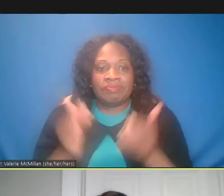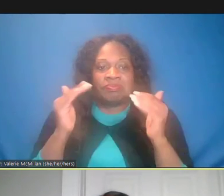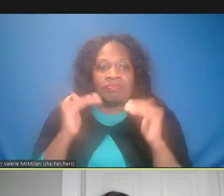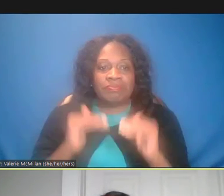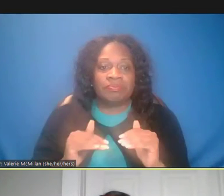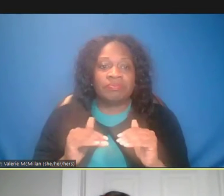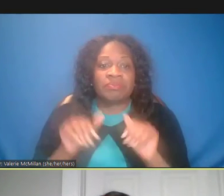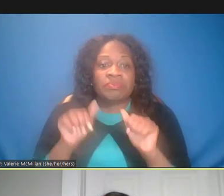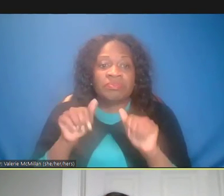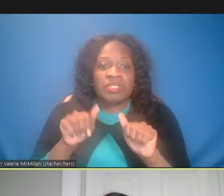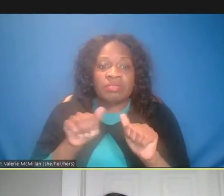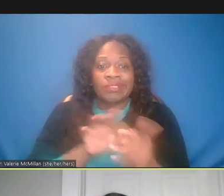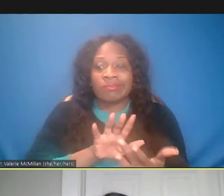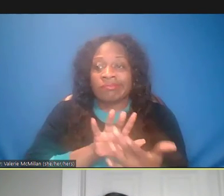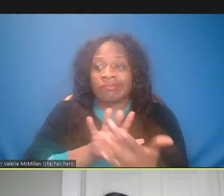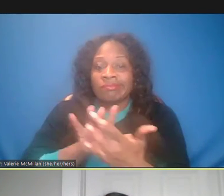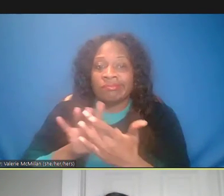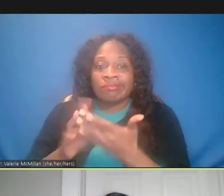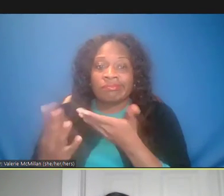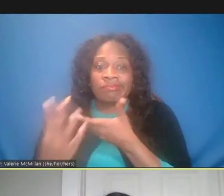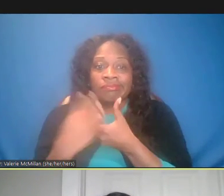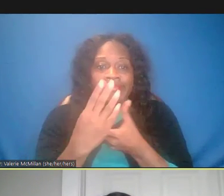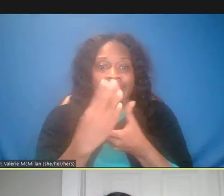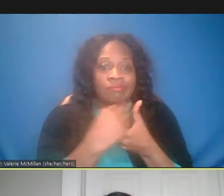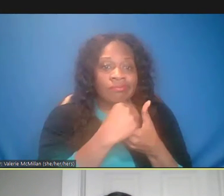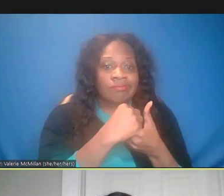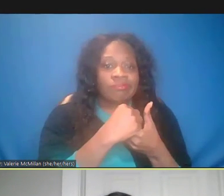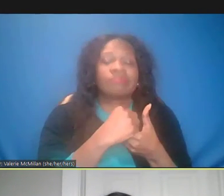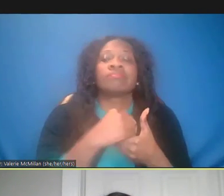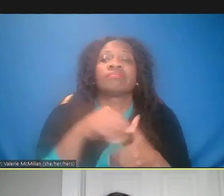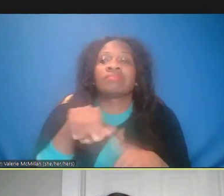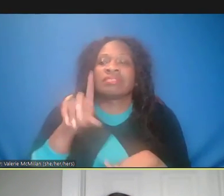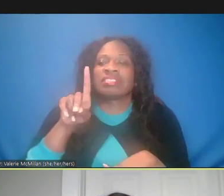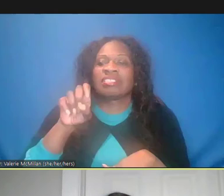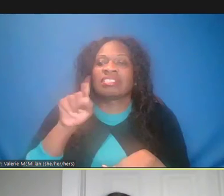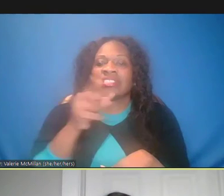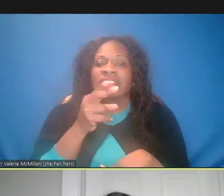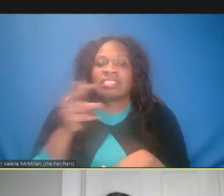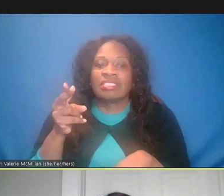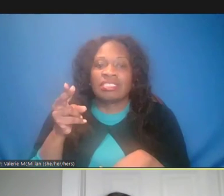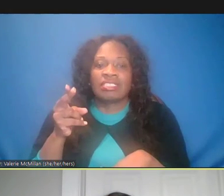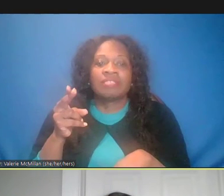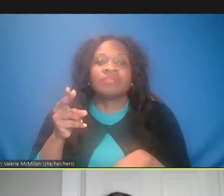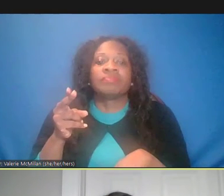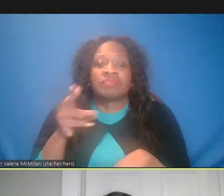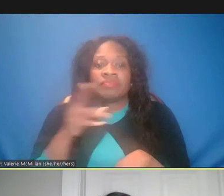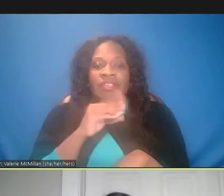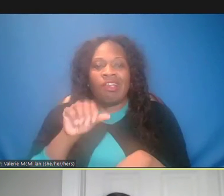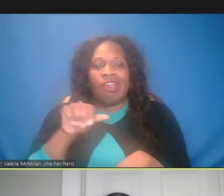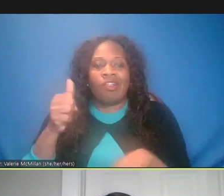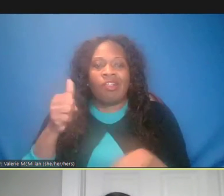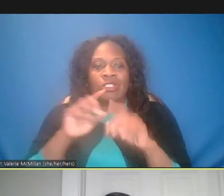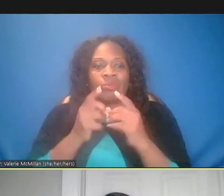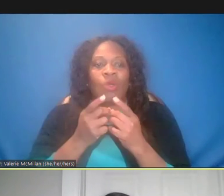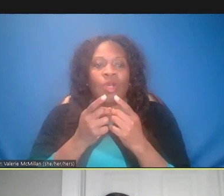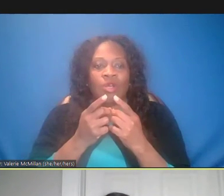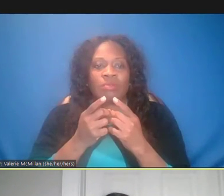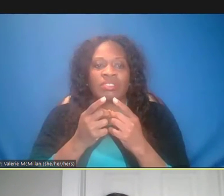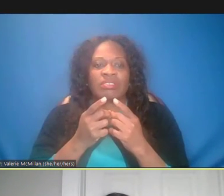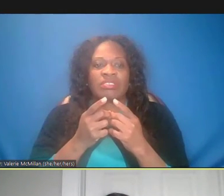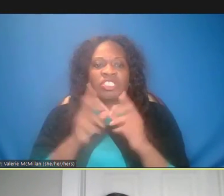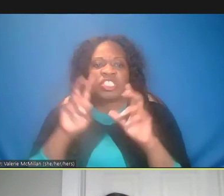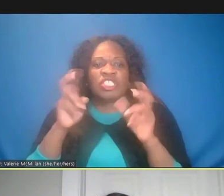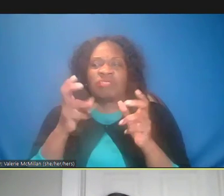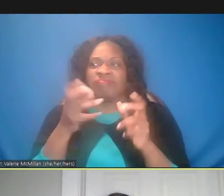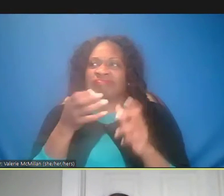to be able to contact and engage the Division of Services for Deaf and Hard of Hearing and other departmental